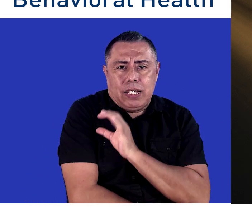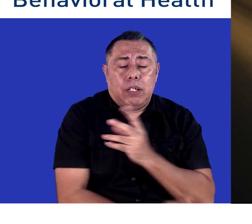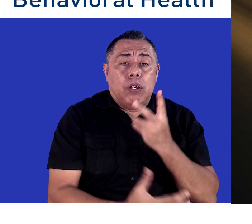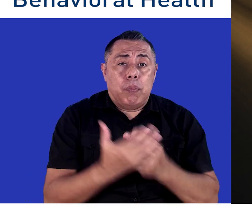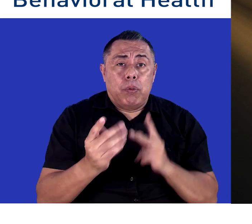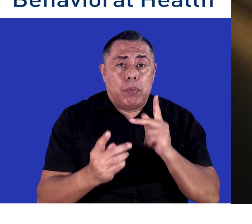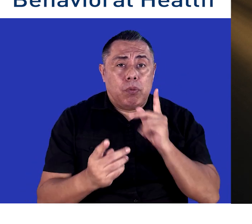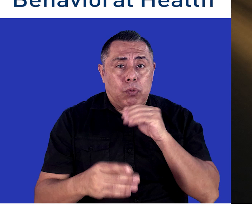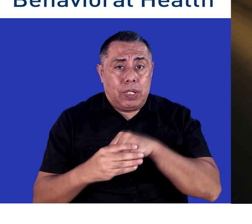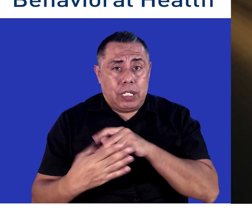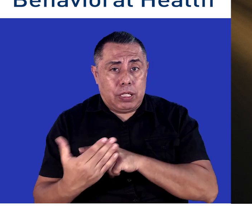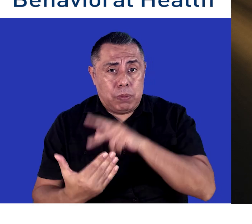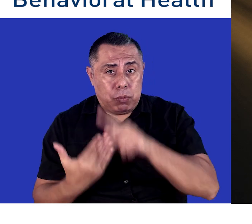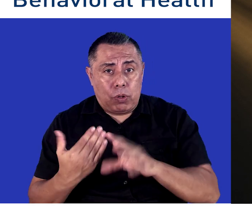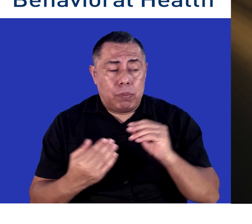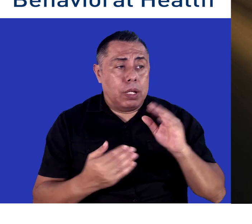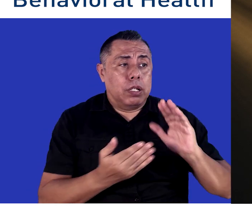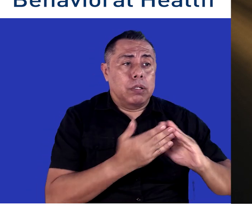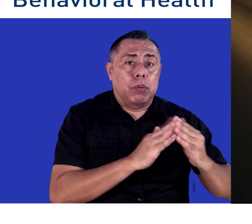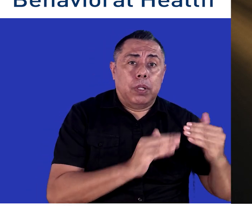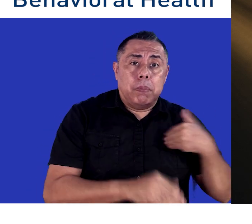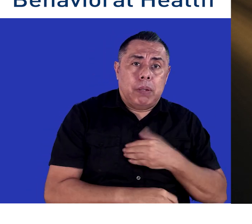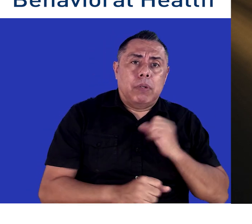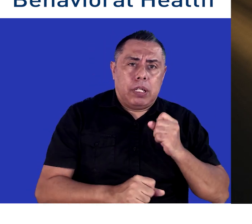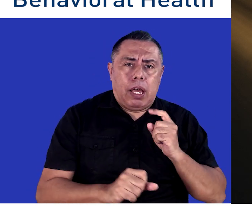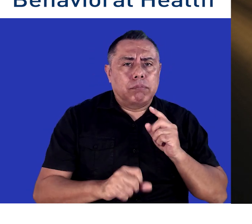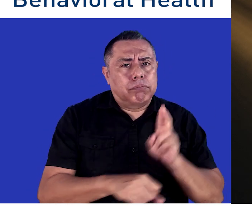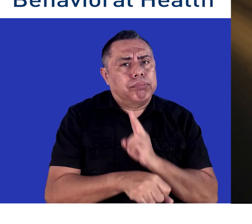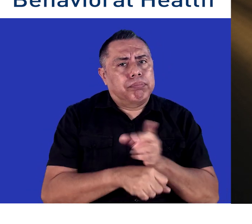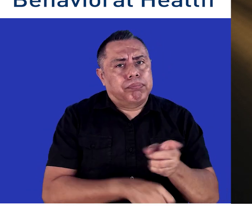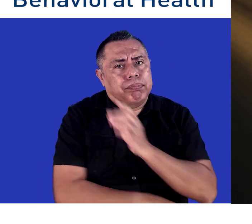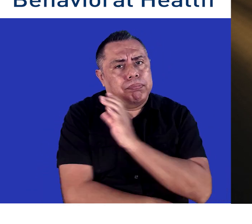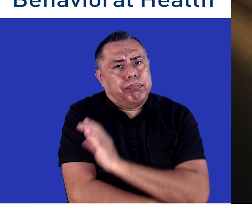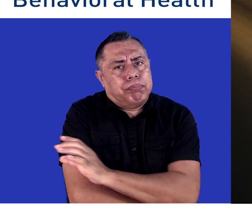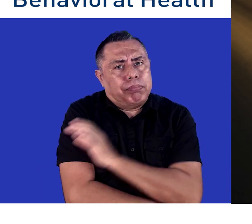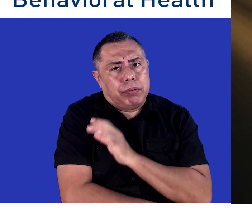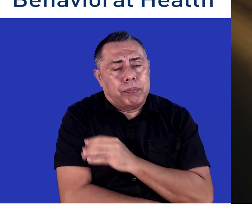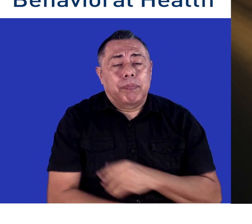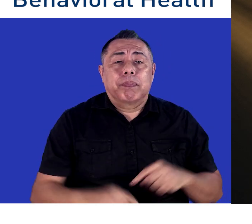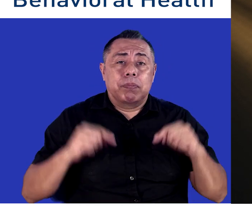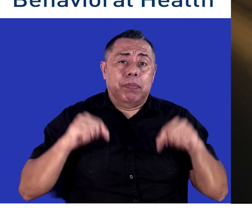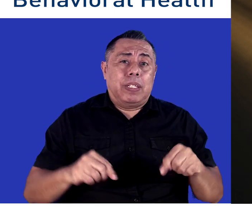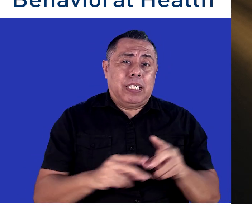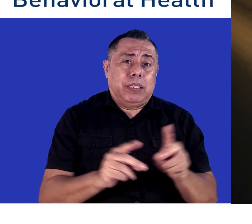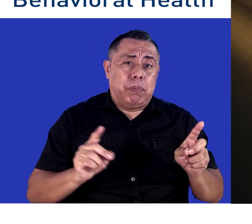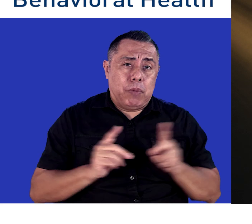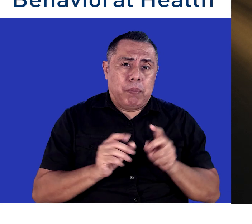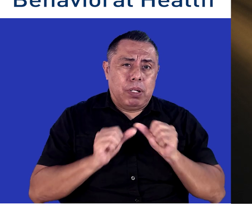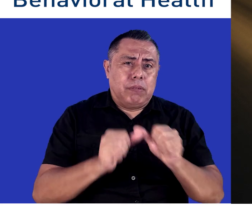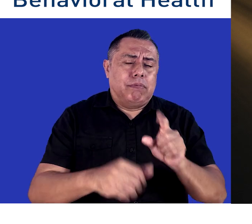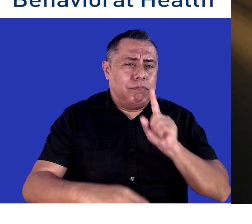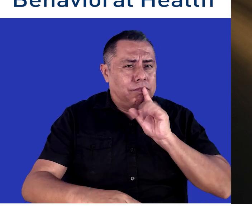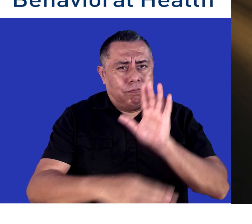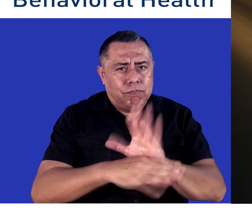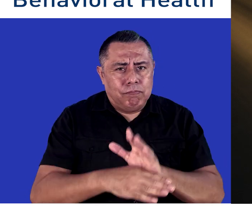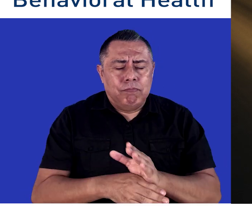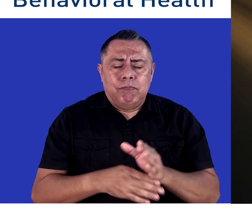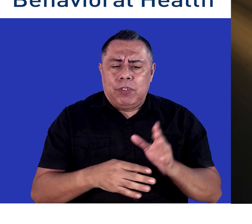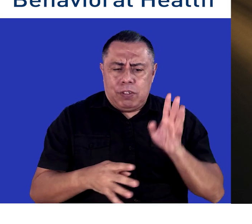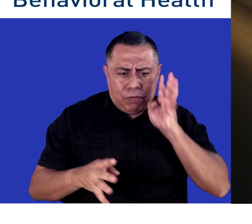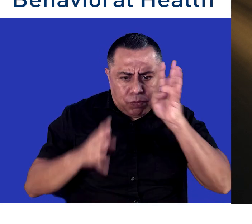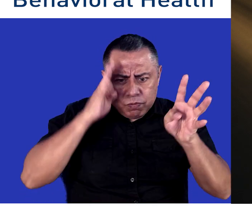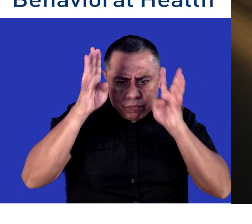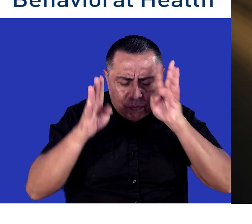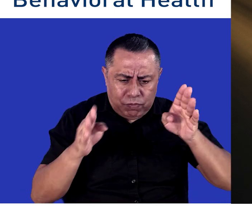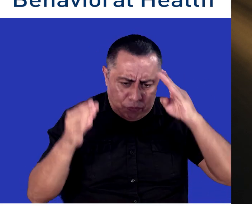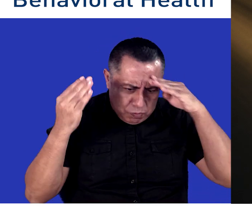be accessible to both residents and community members. The department remains committed to